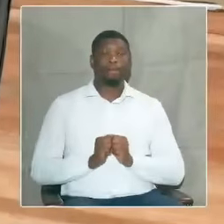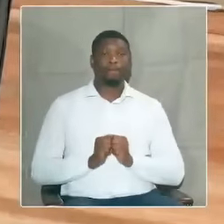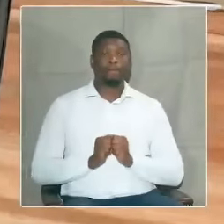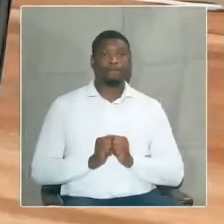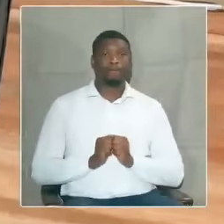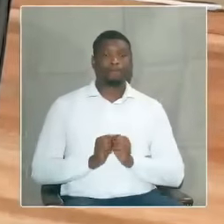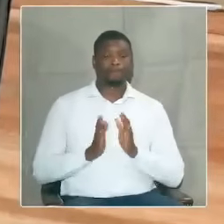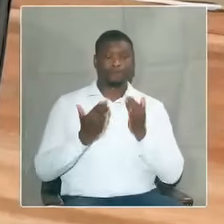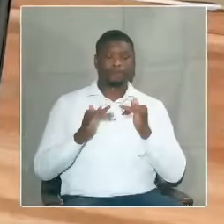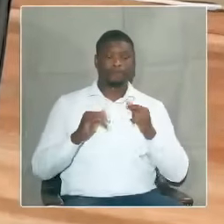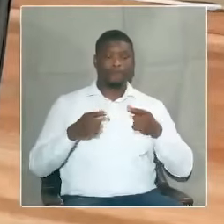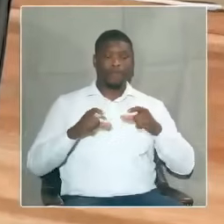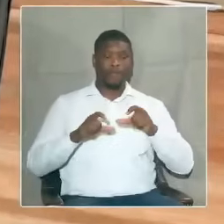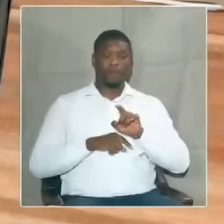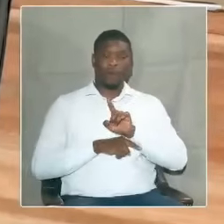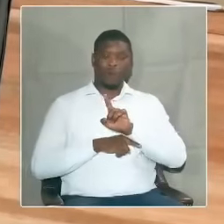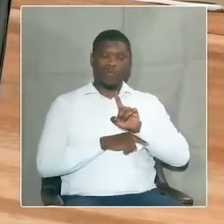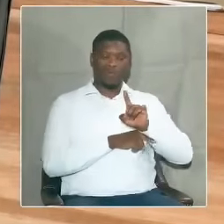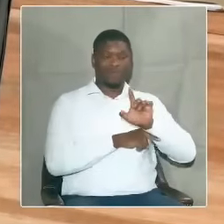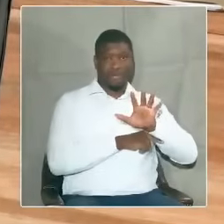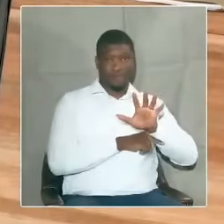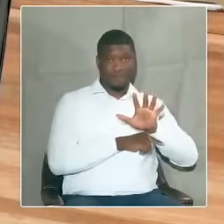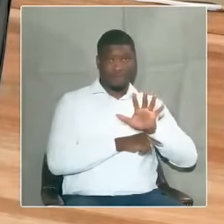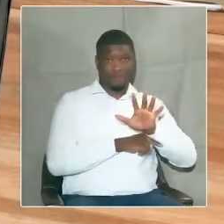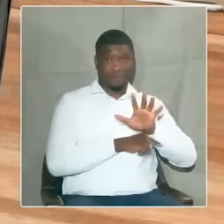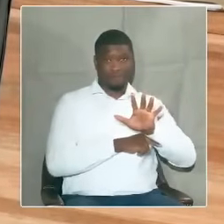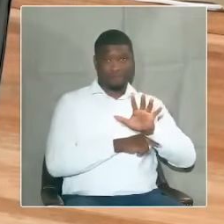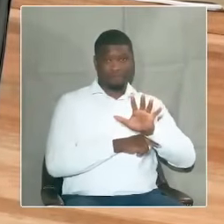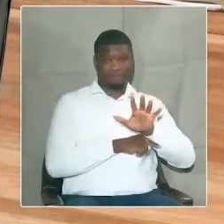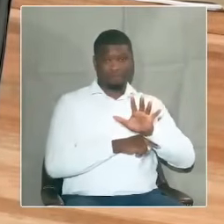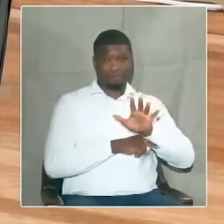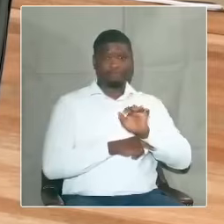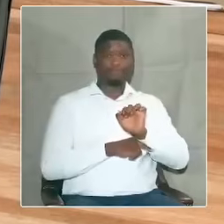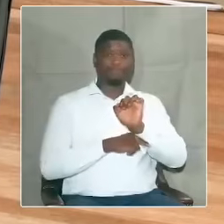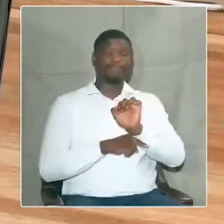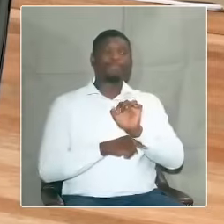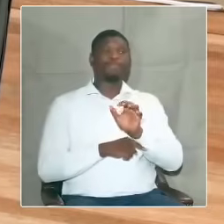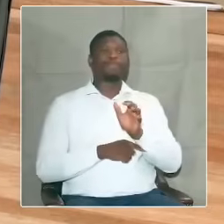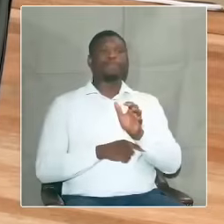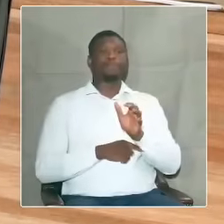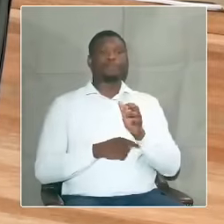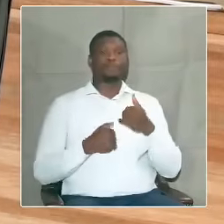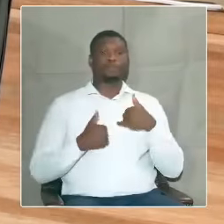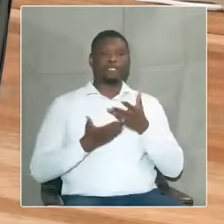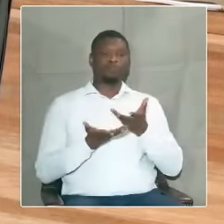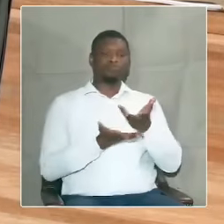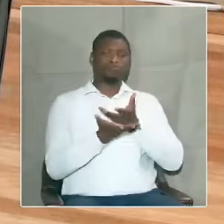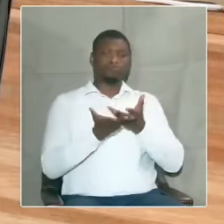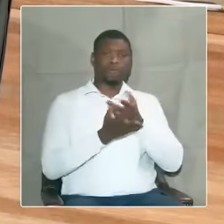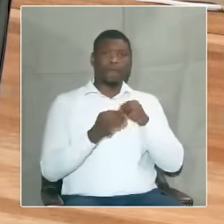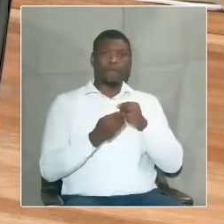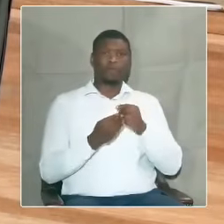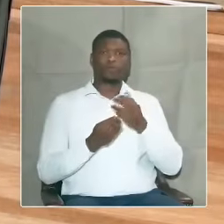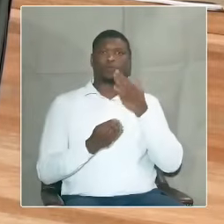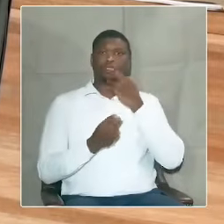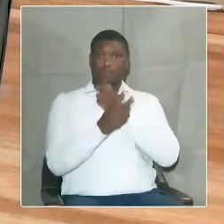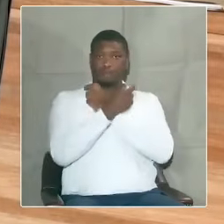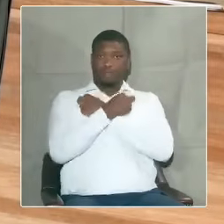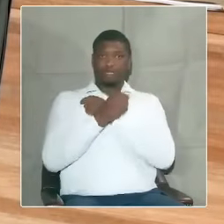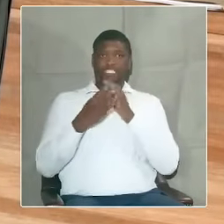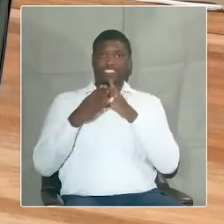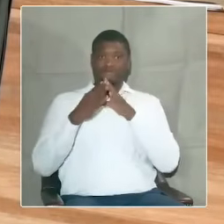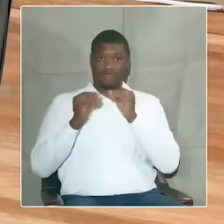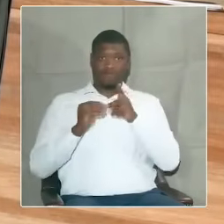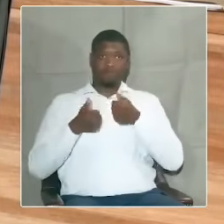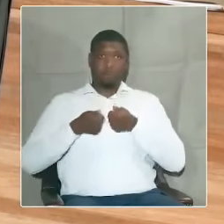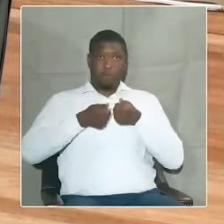Then on paragraph 115, you deal with the fact that you returned to the office.